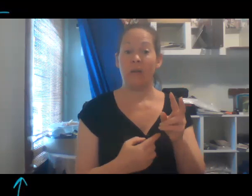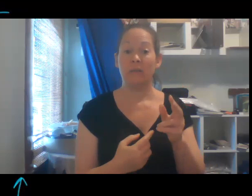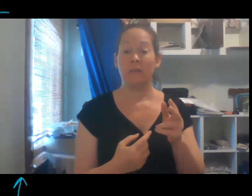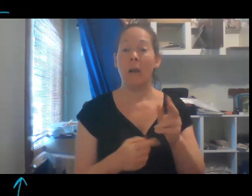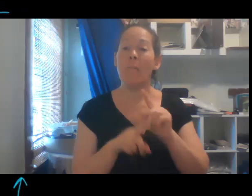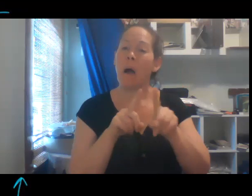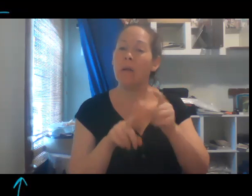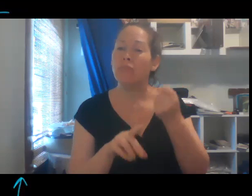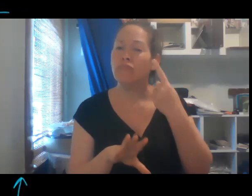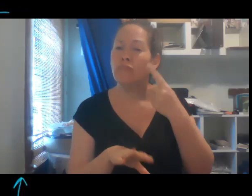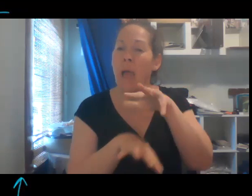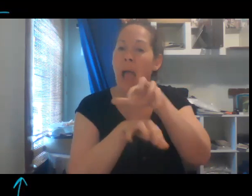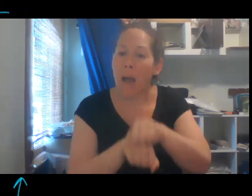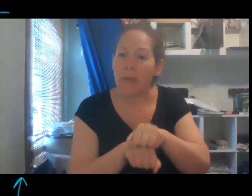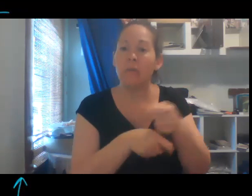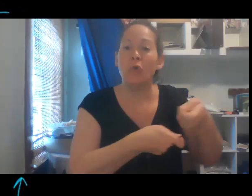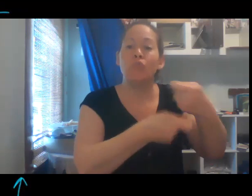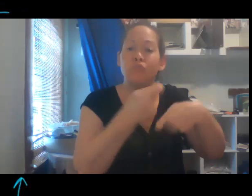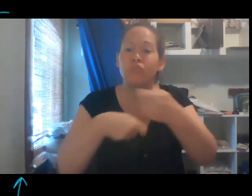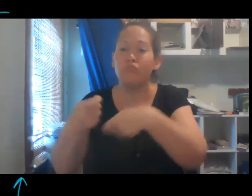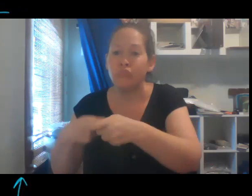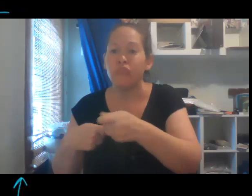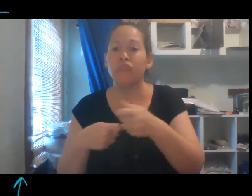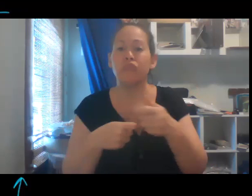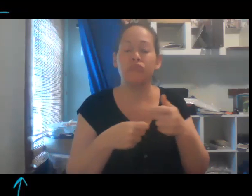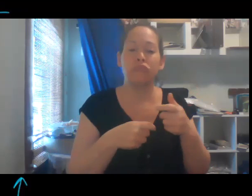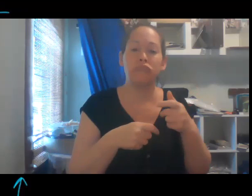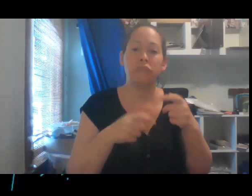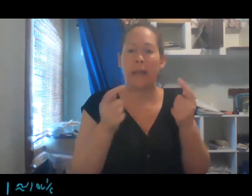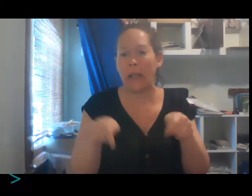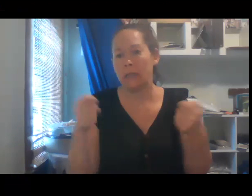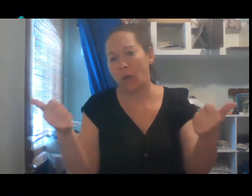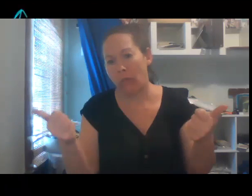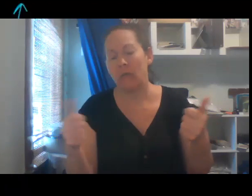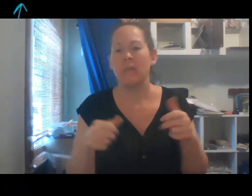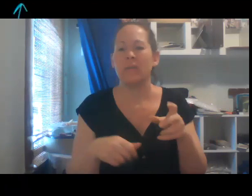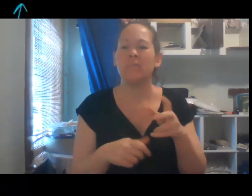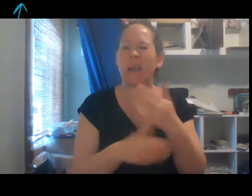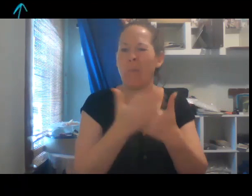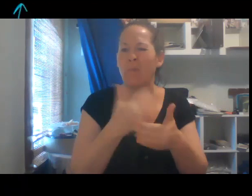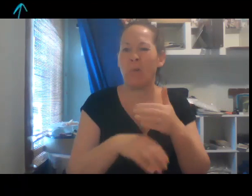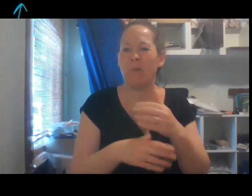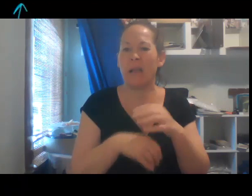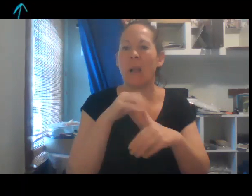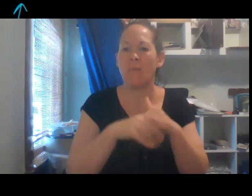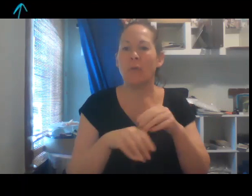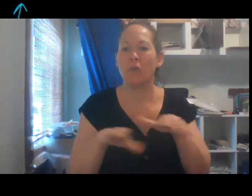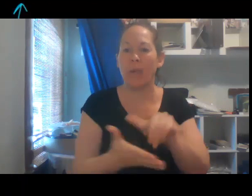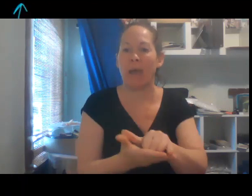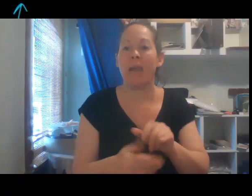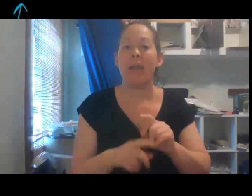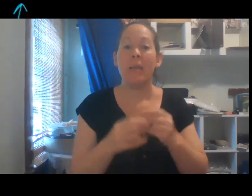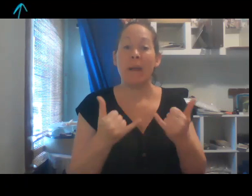you're comfortable with the initial amount canceling, and that you can solve for k now. Well, how do I solve for